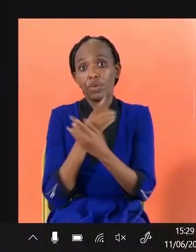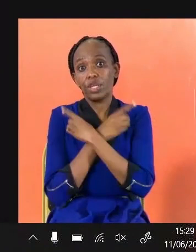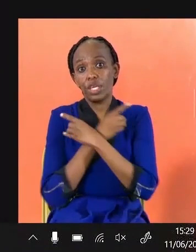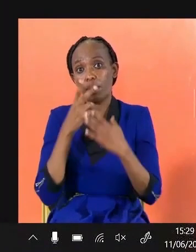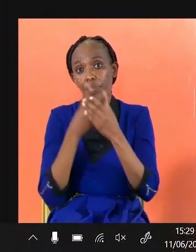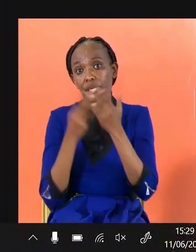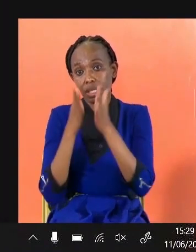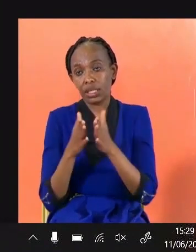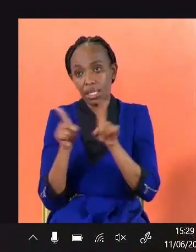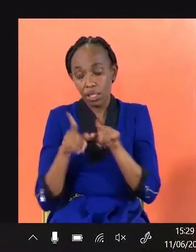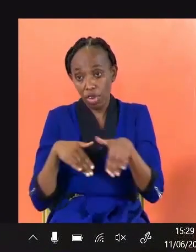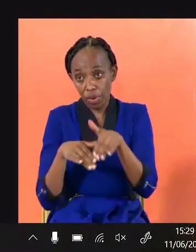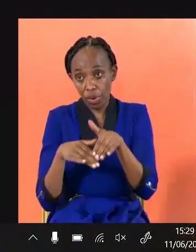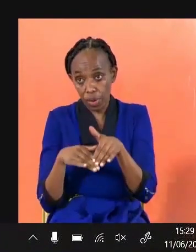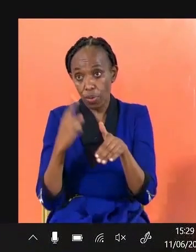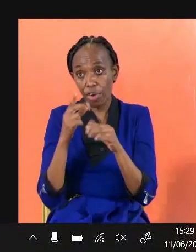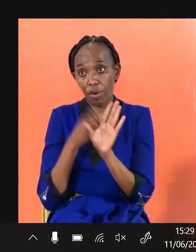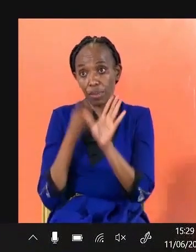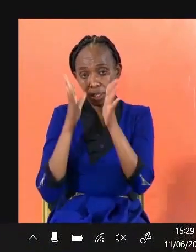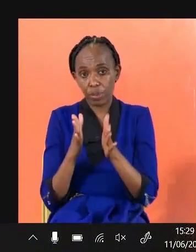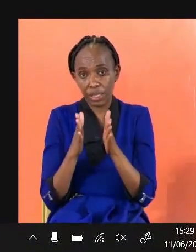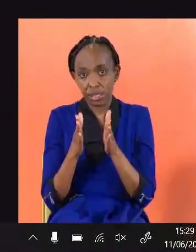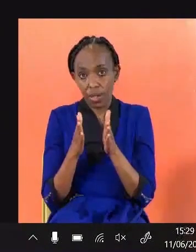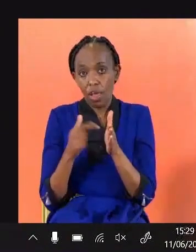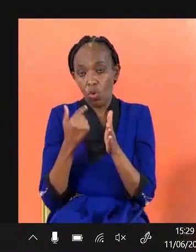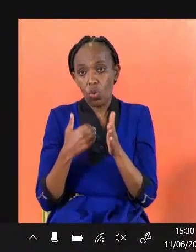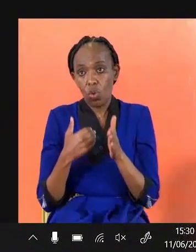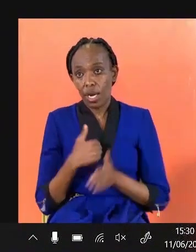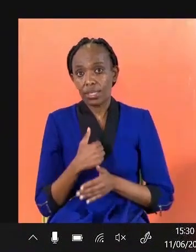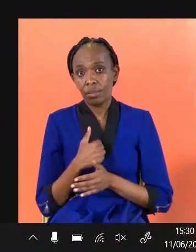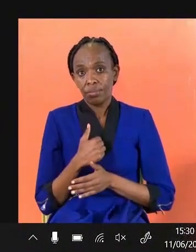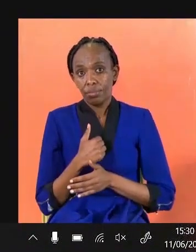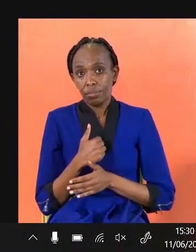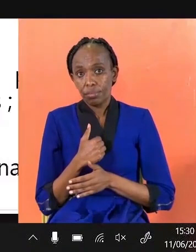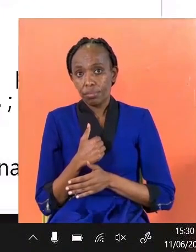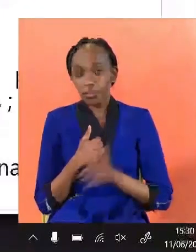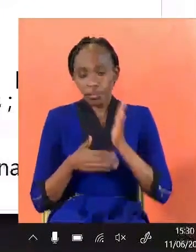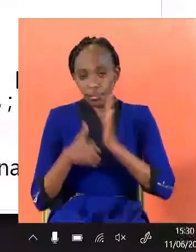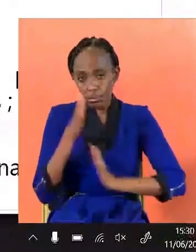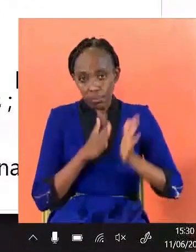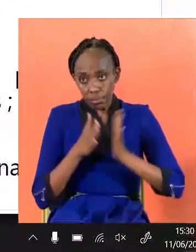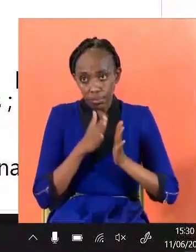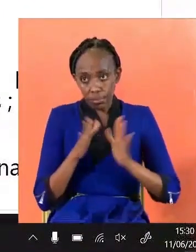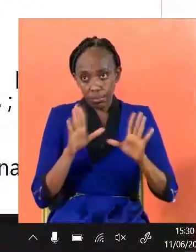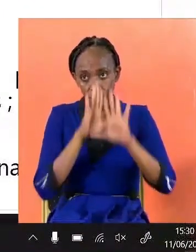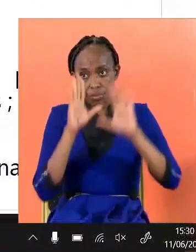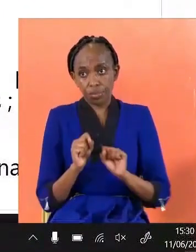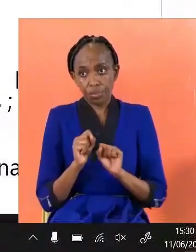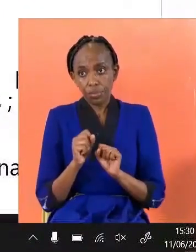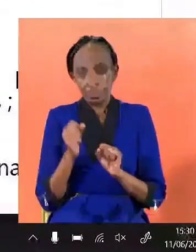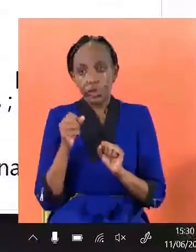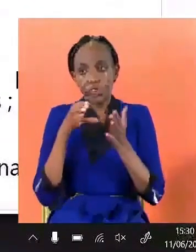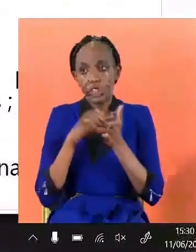partners. As you have followed, one of our participants who has prepared the summary of